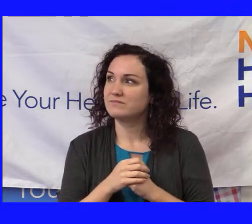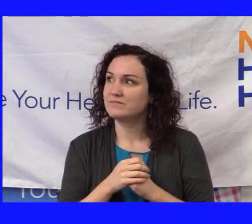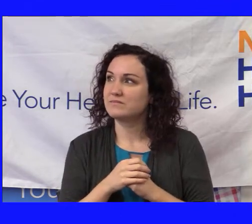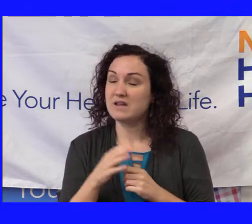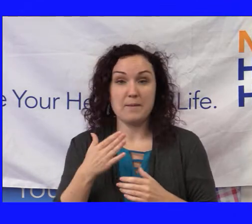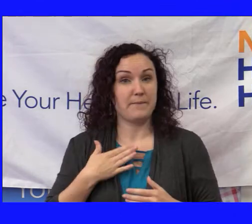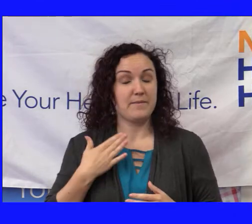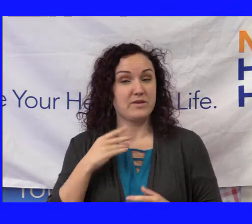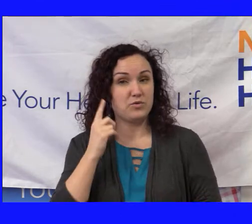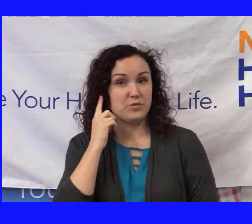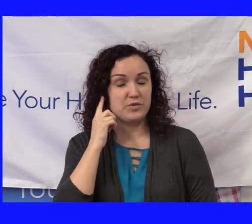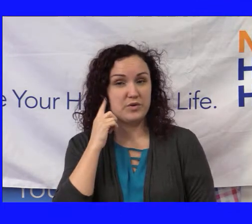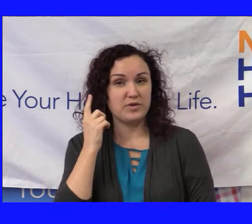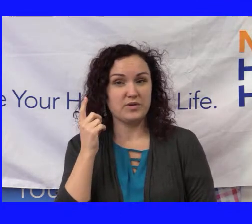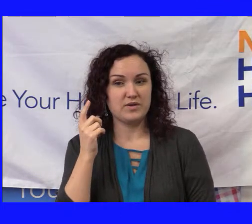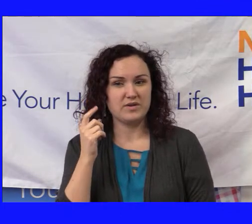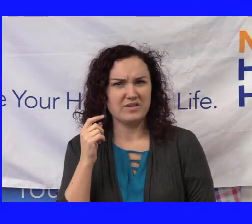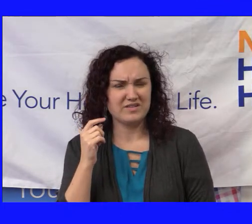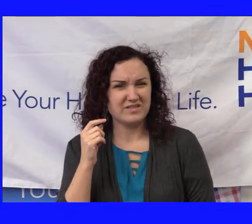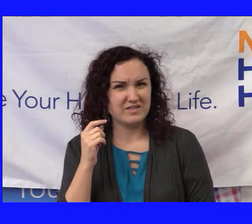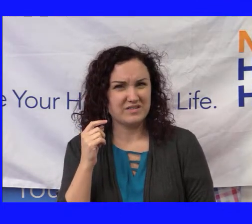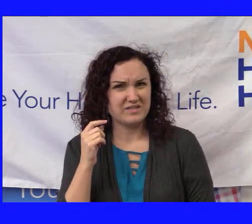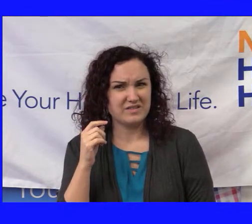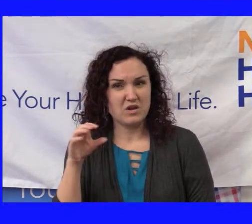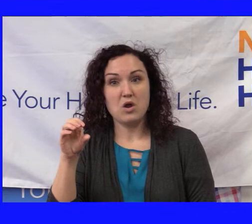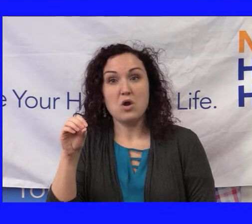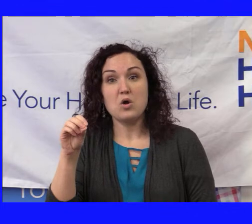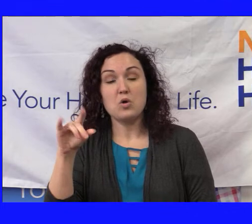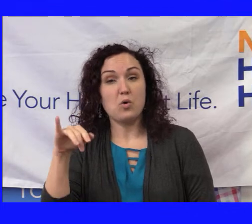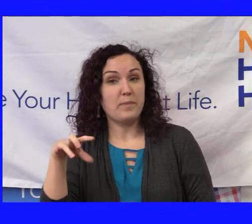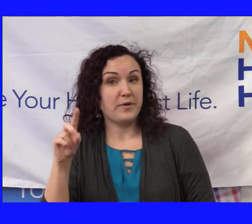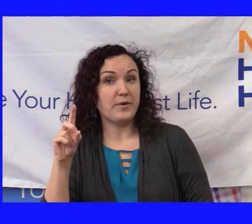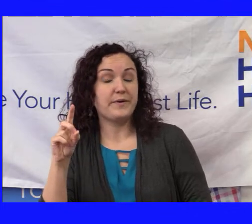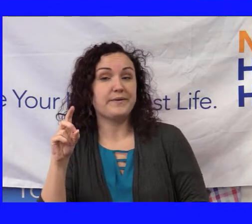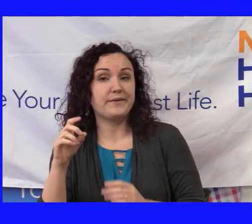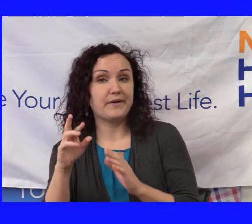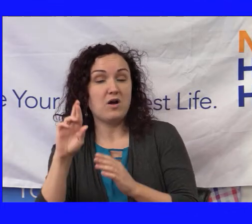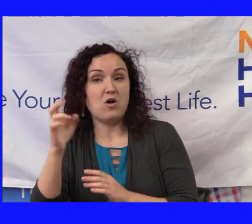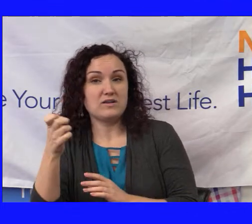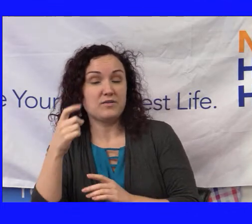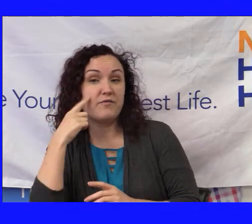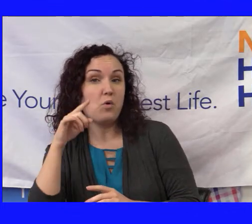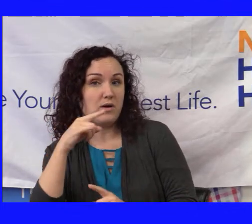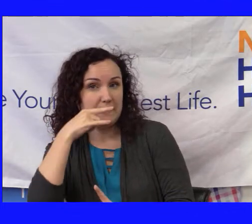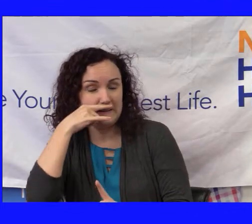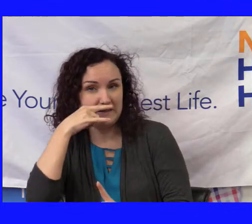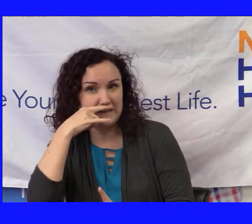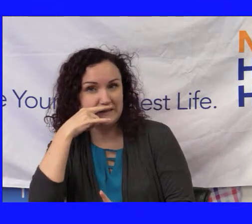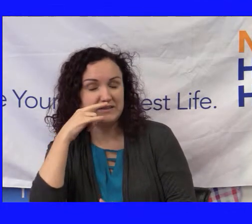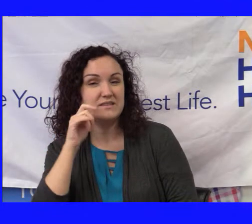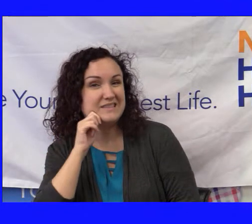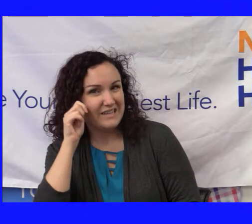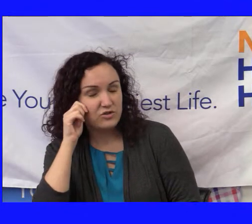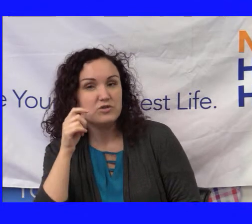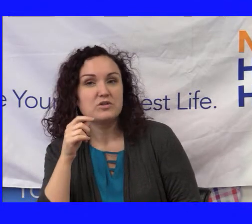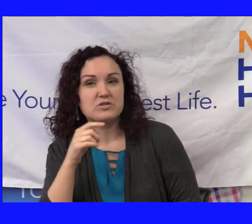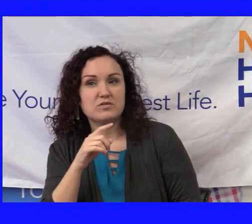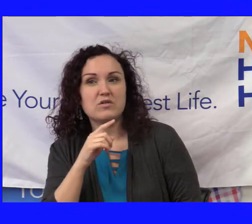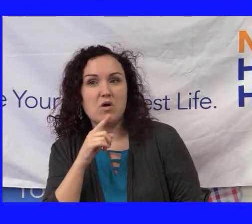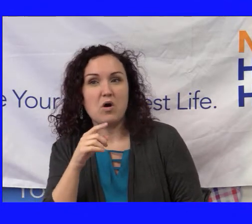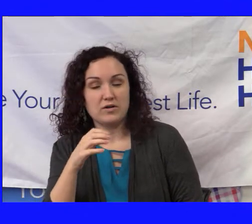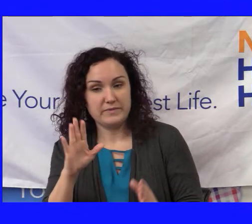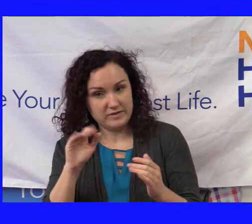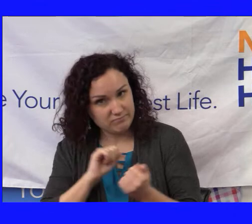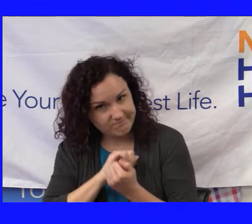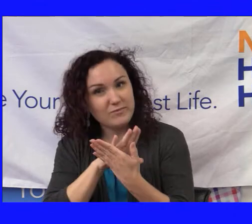hear that the focus on opiate prescriptions for adolescents are being